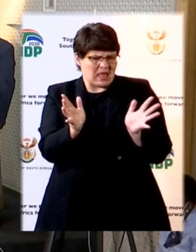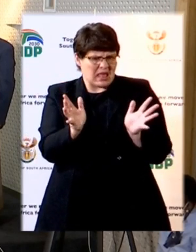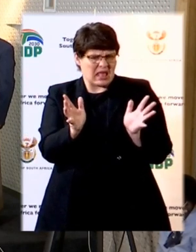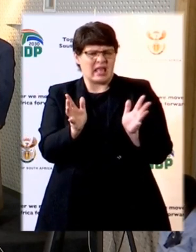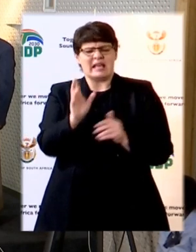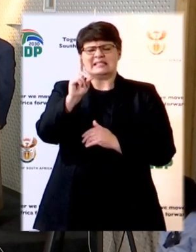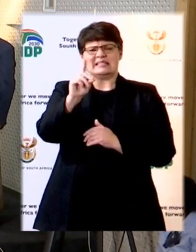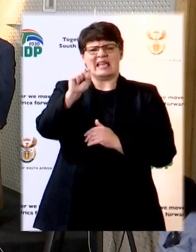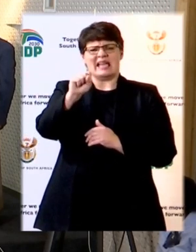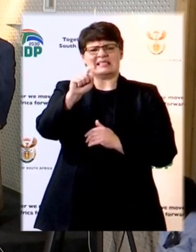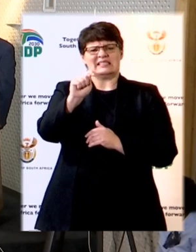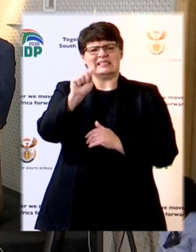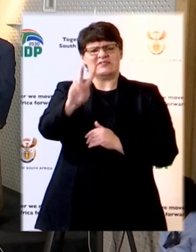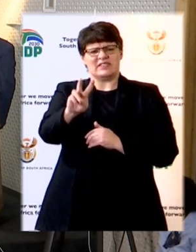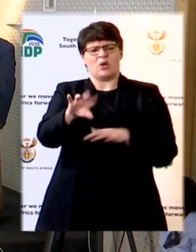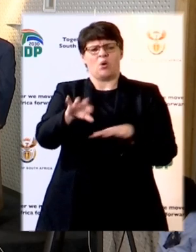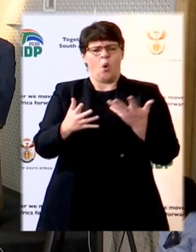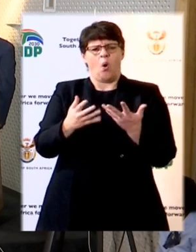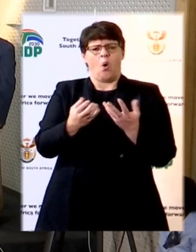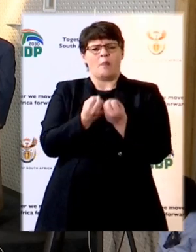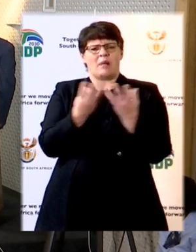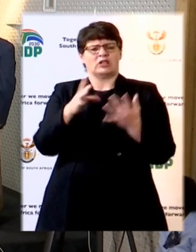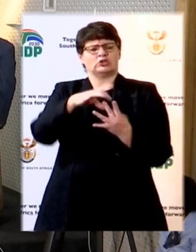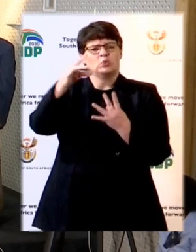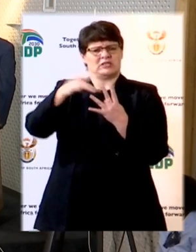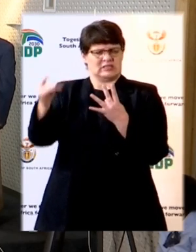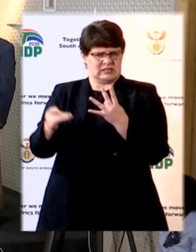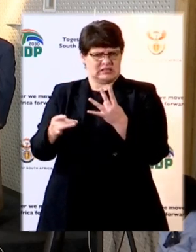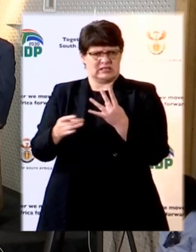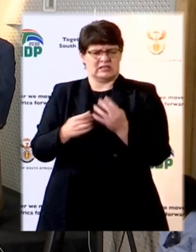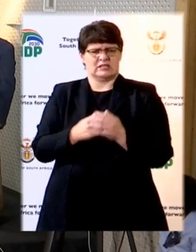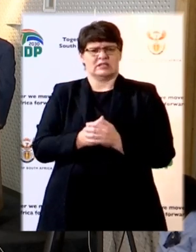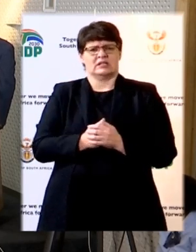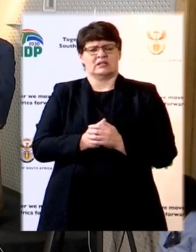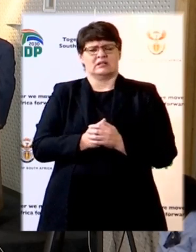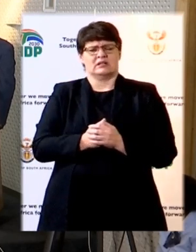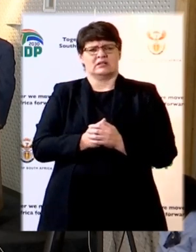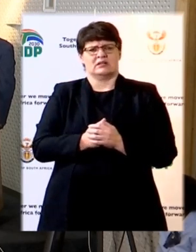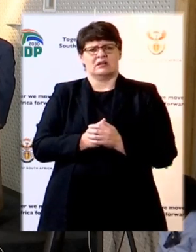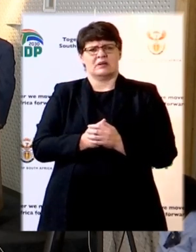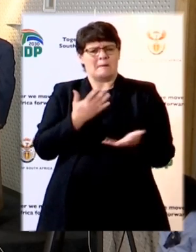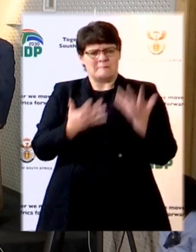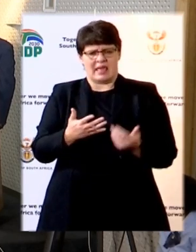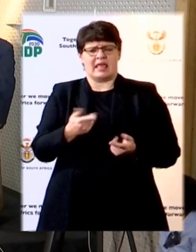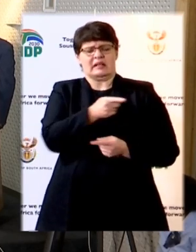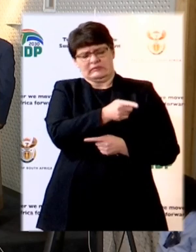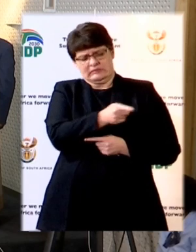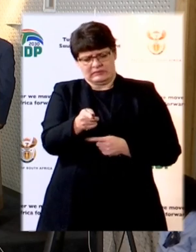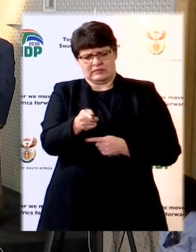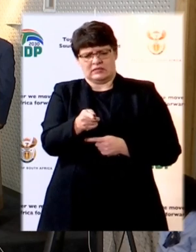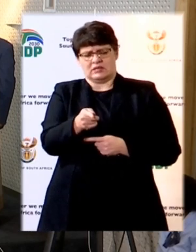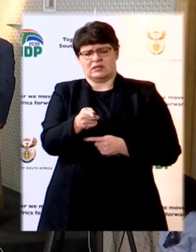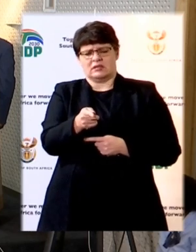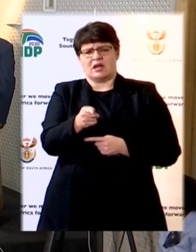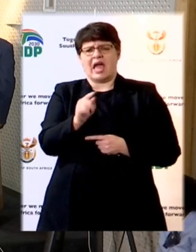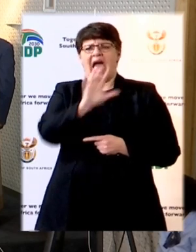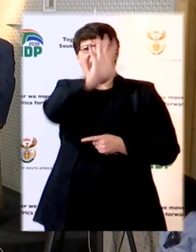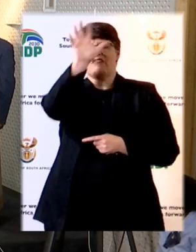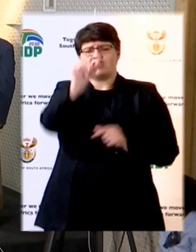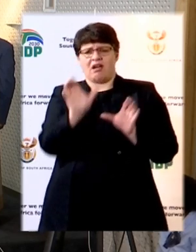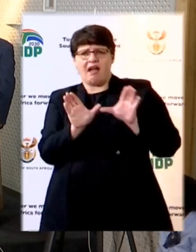multi-choice DSTV for maybe giving their clients a discount, just like what we saw in other